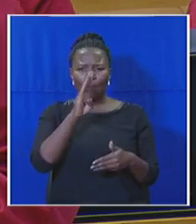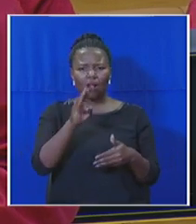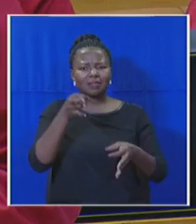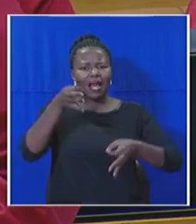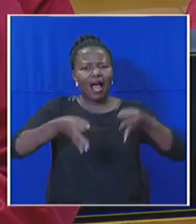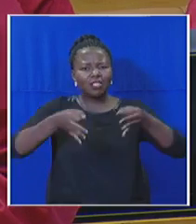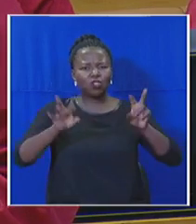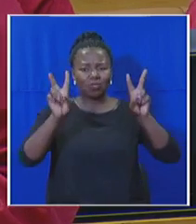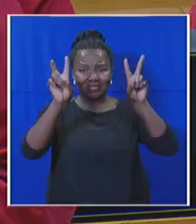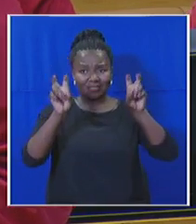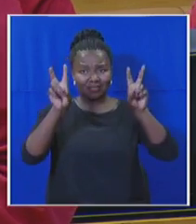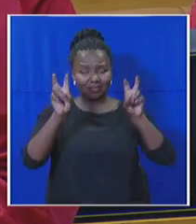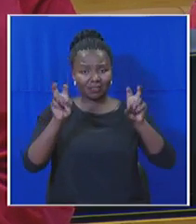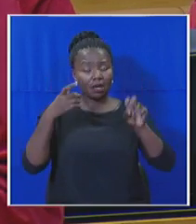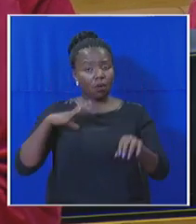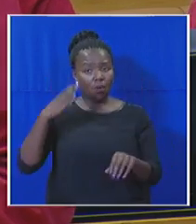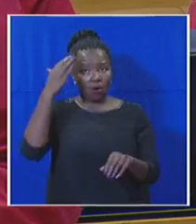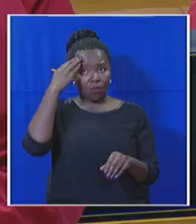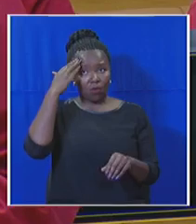to give students